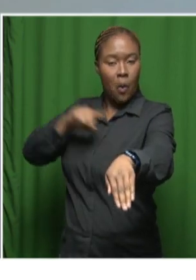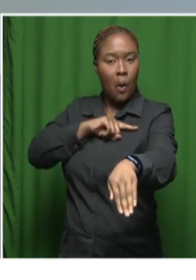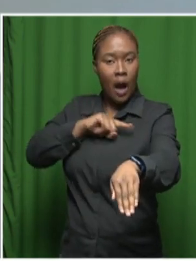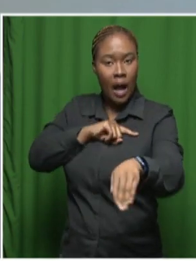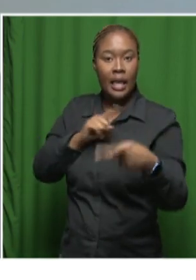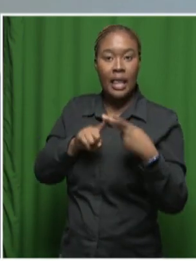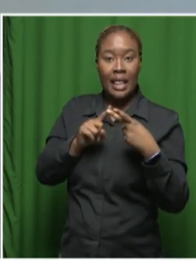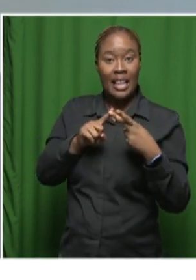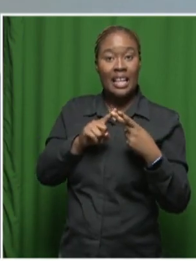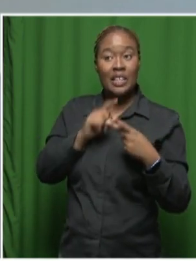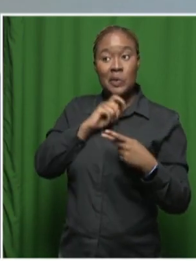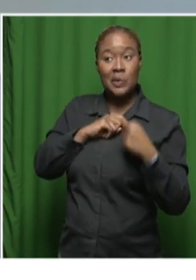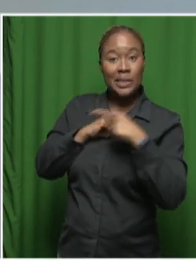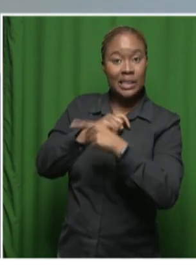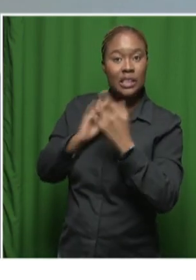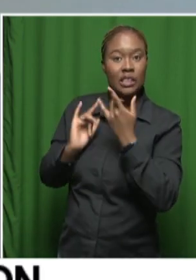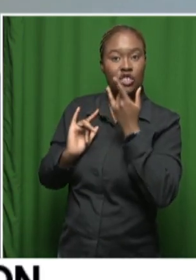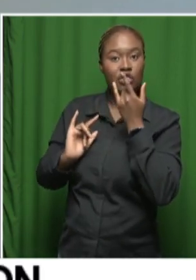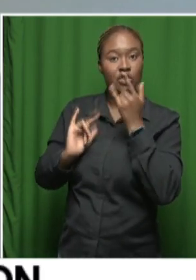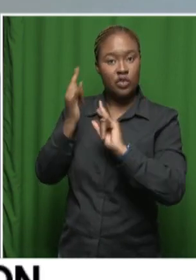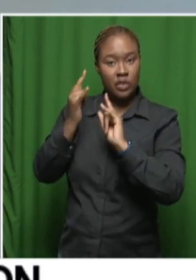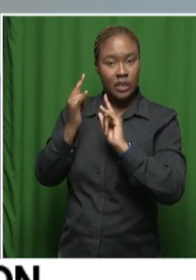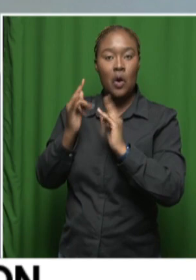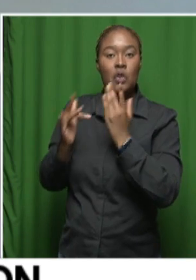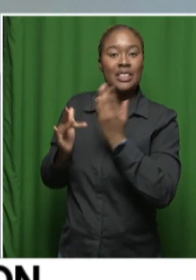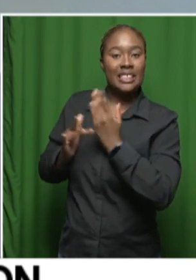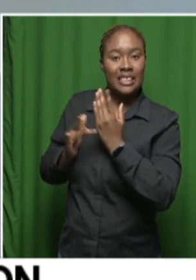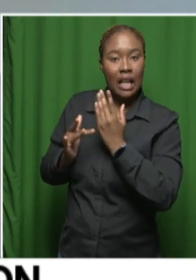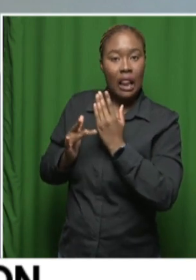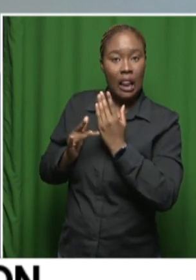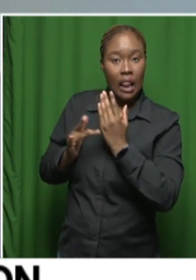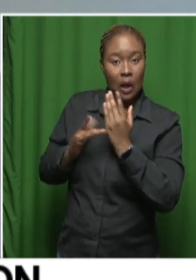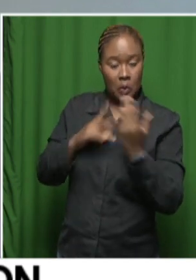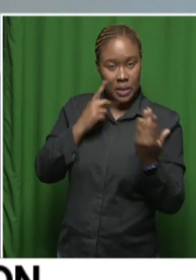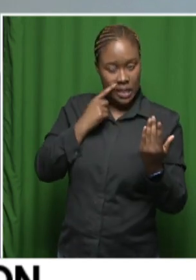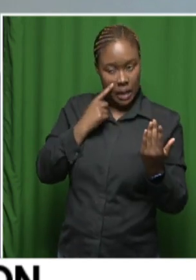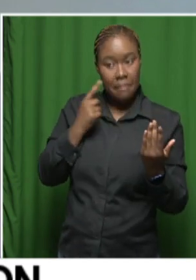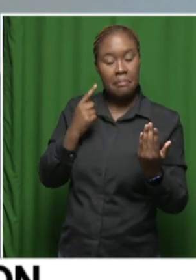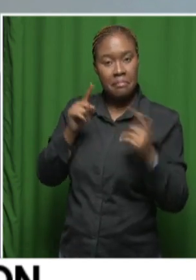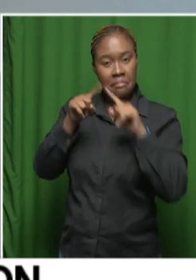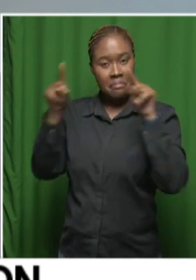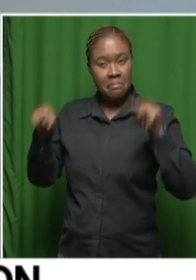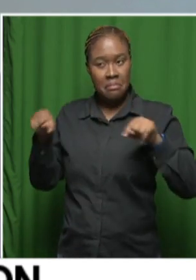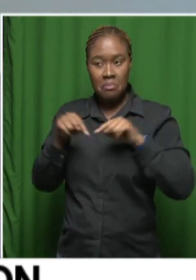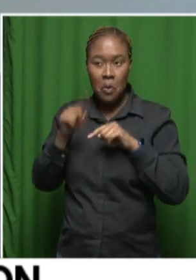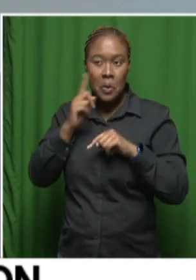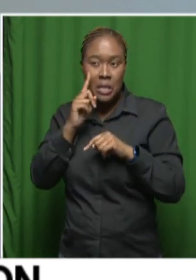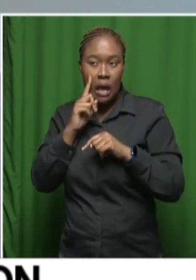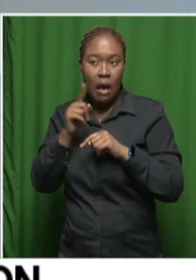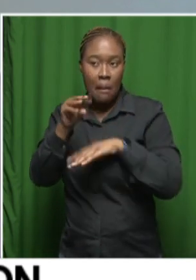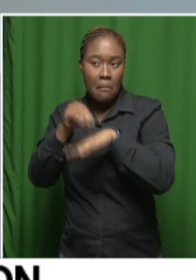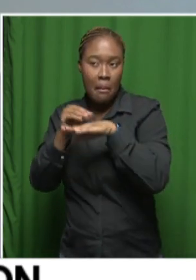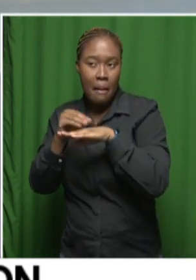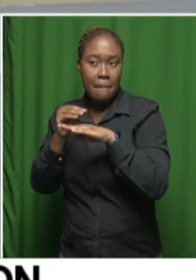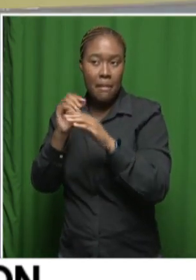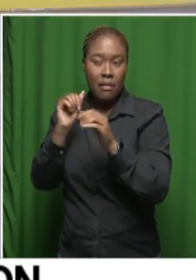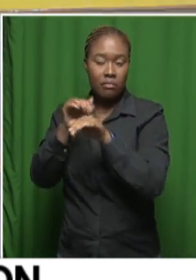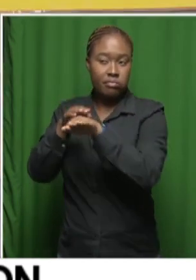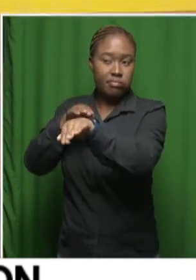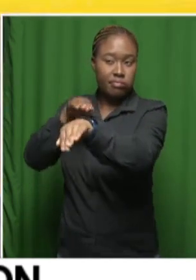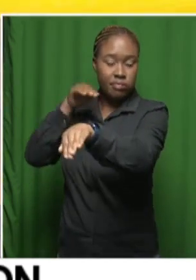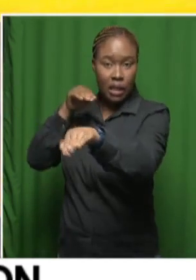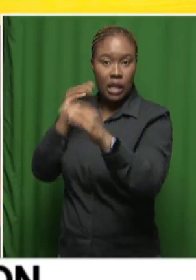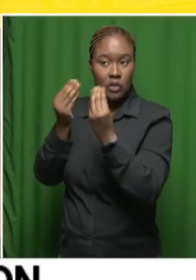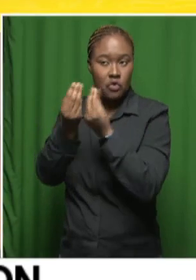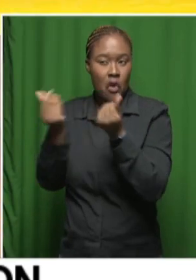in form of prototyping or testing it on a digital platform to see what could be the solution to those congestions?